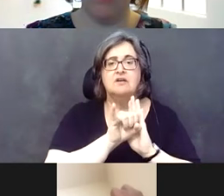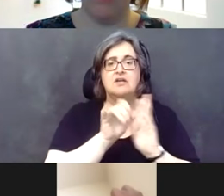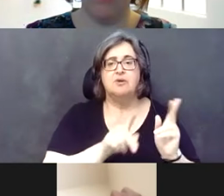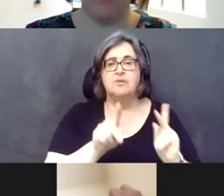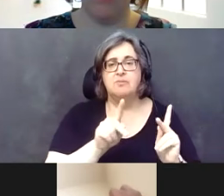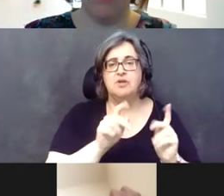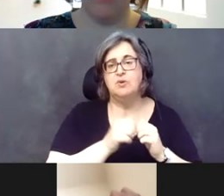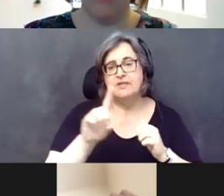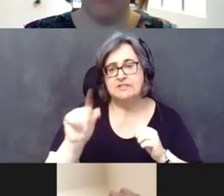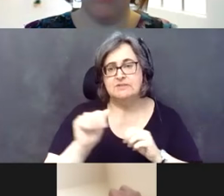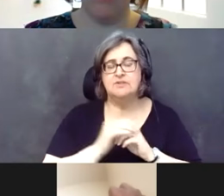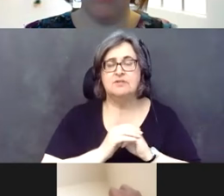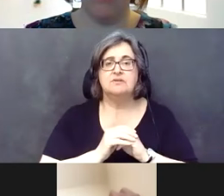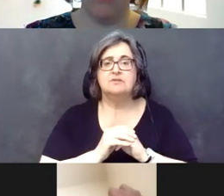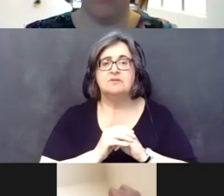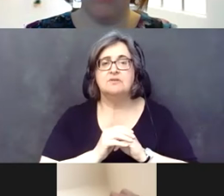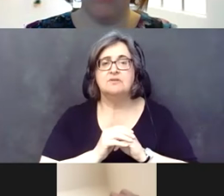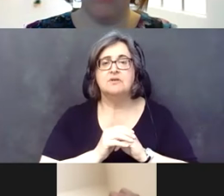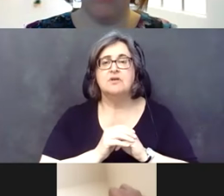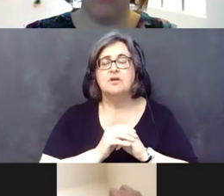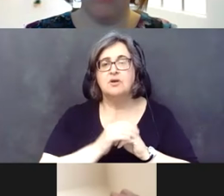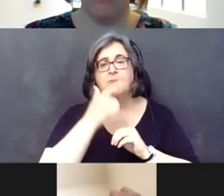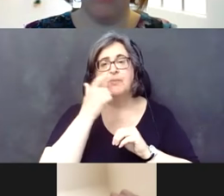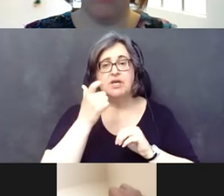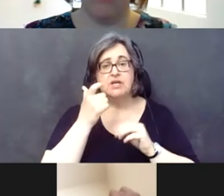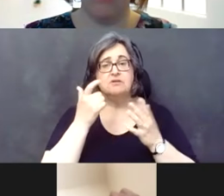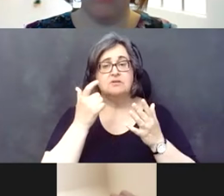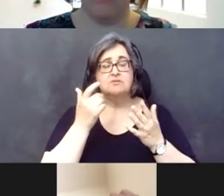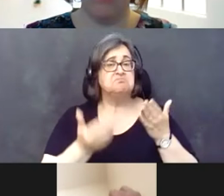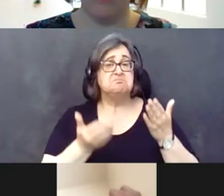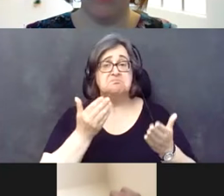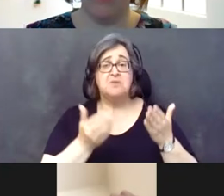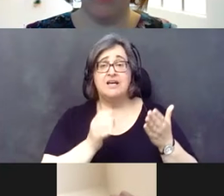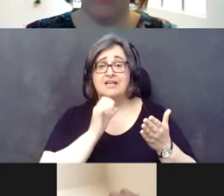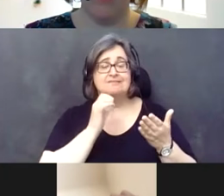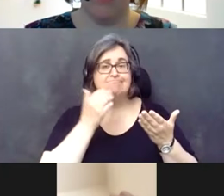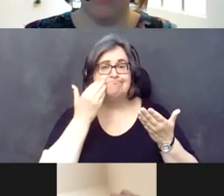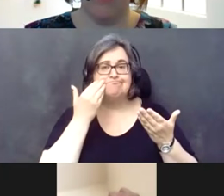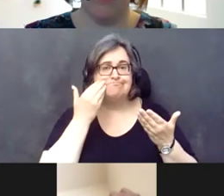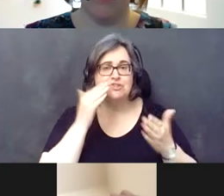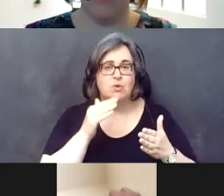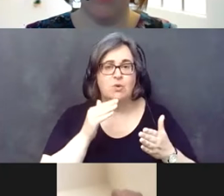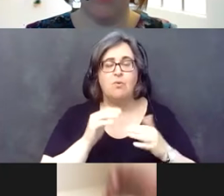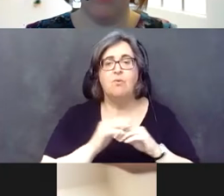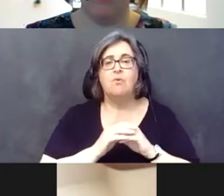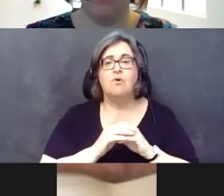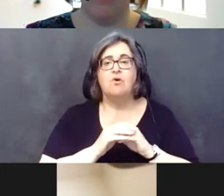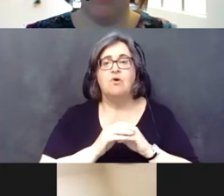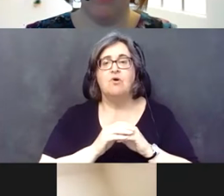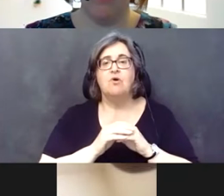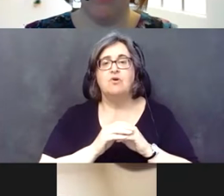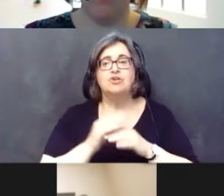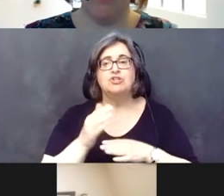with disabilities, because people might not know to share with